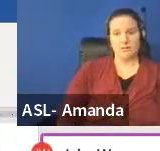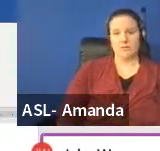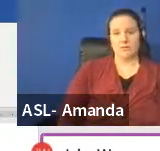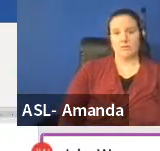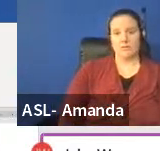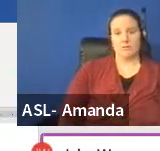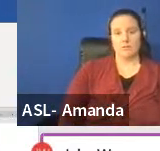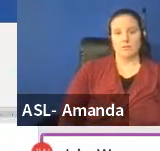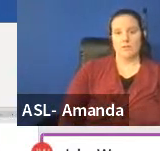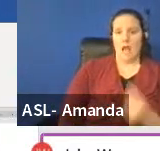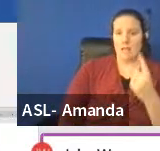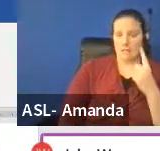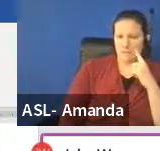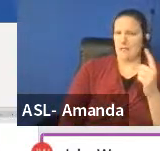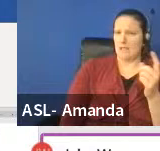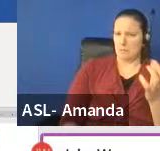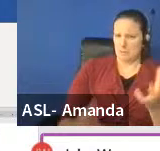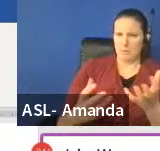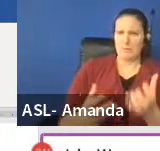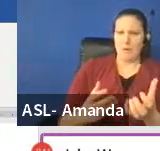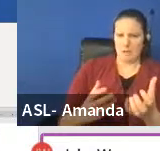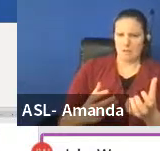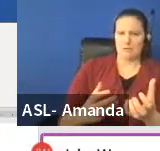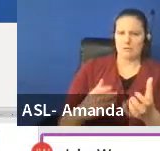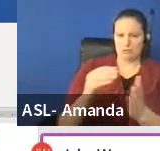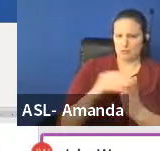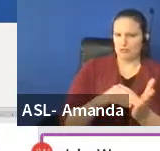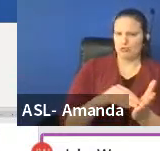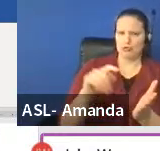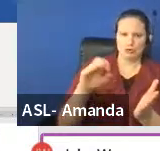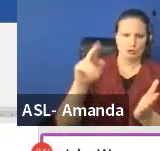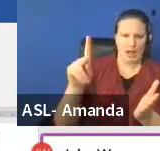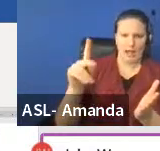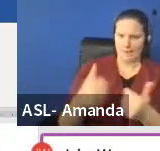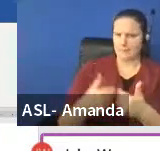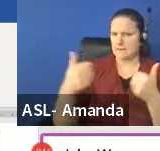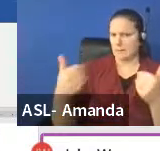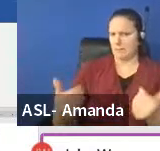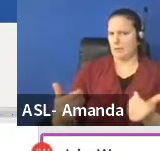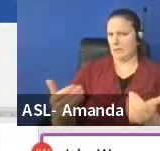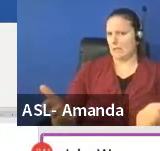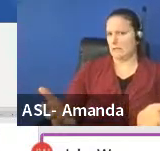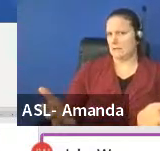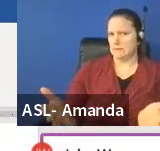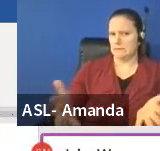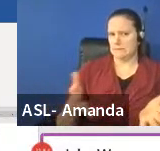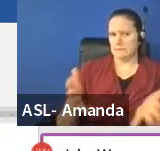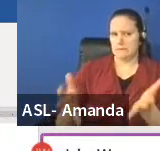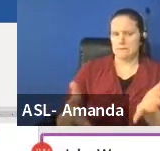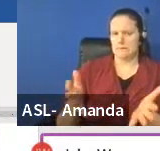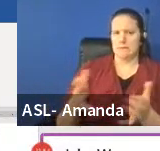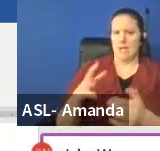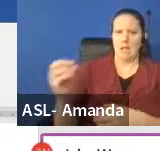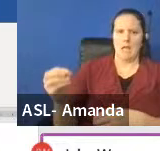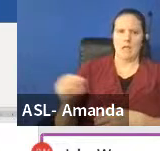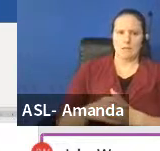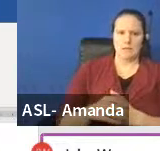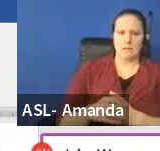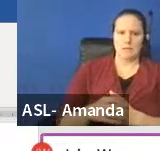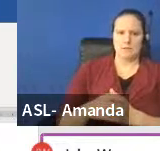I think we would want to track them separately. And